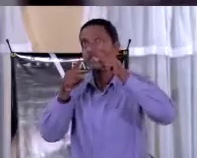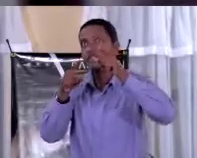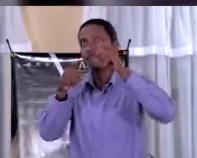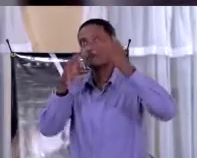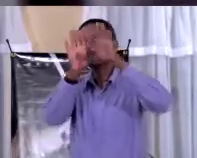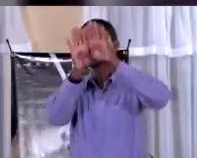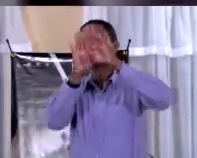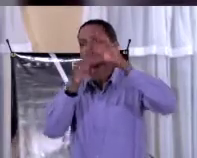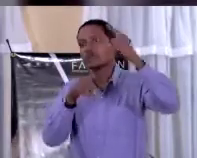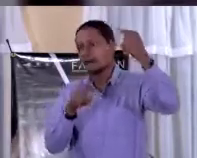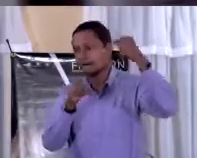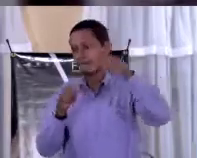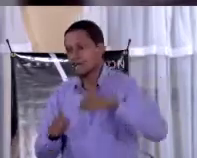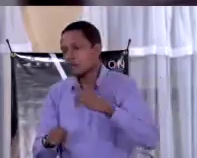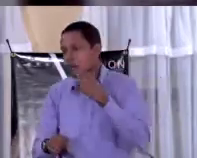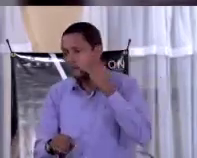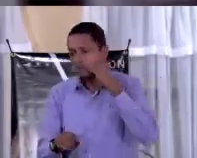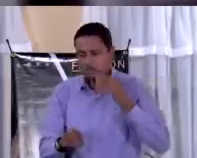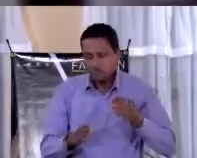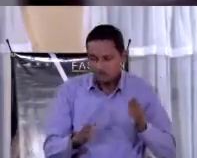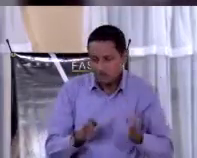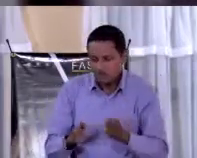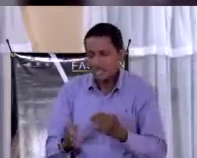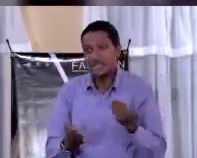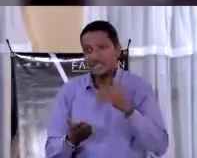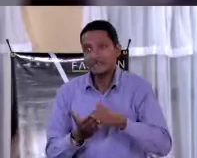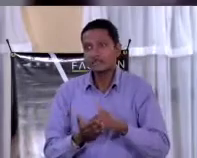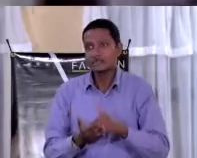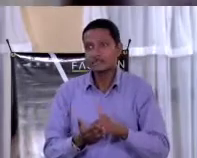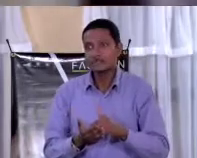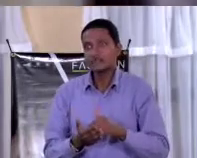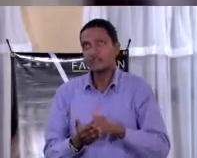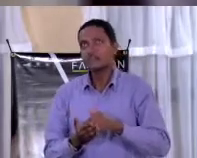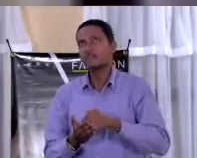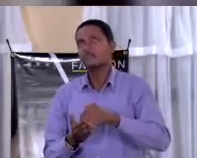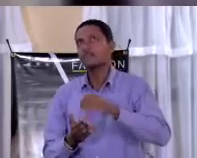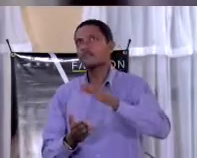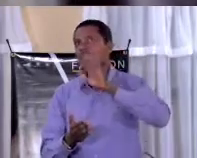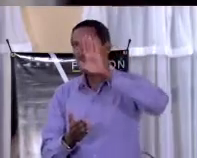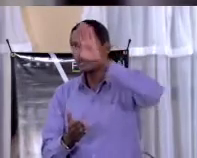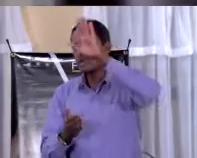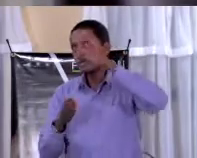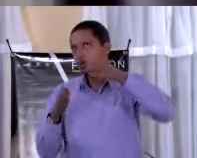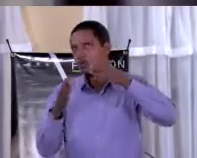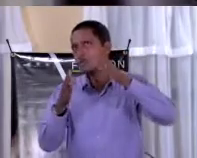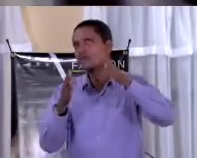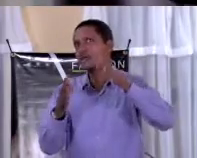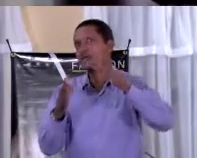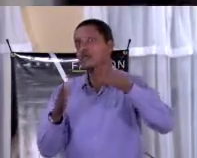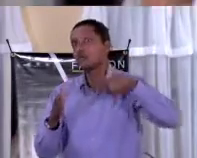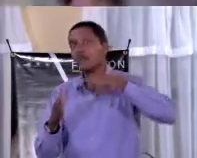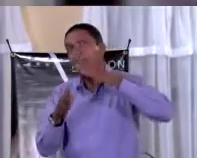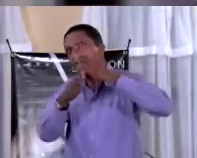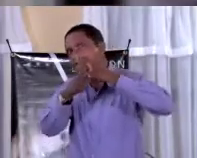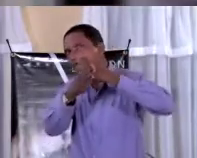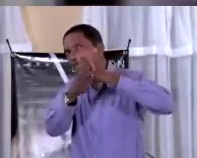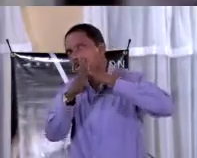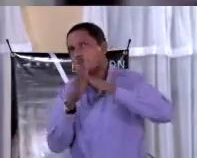like the ballet. The ballet, we use our fundamentals. But if you can't put your foot by your ears and flex